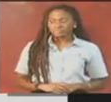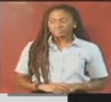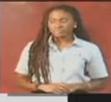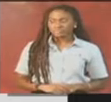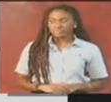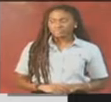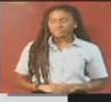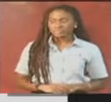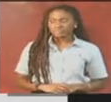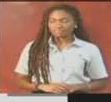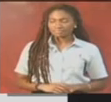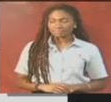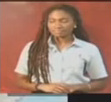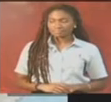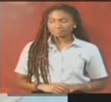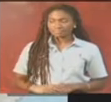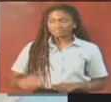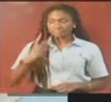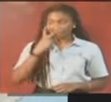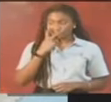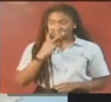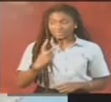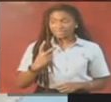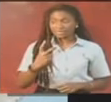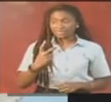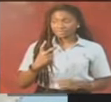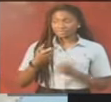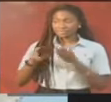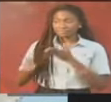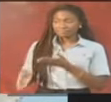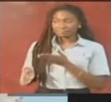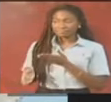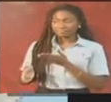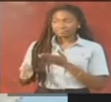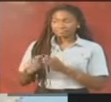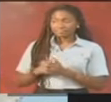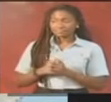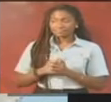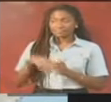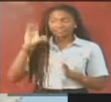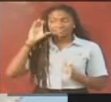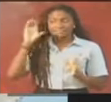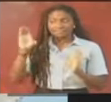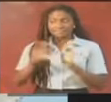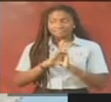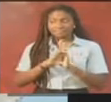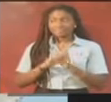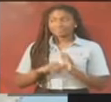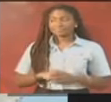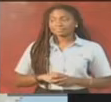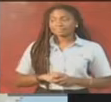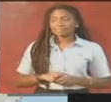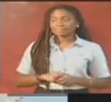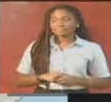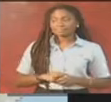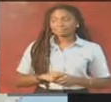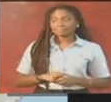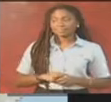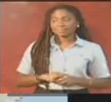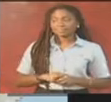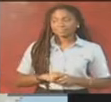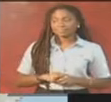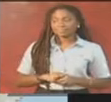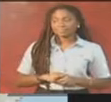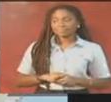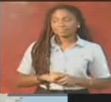we begin by firstly taking a look at the spread of cases as we would have done last time, looking in this case at epidemiological